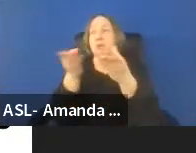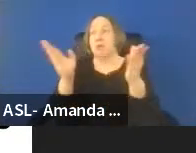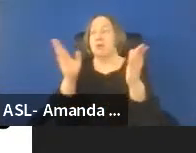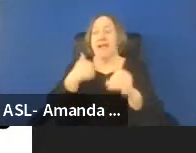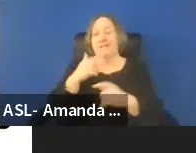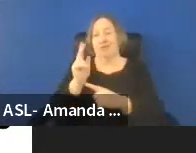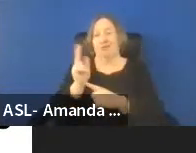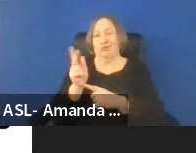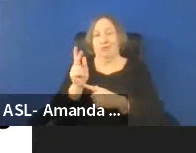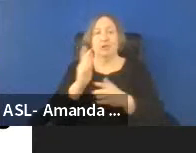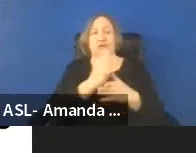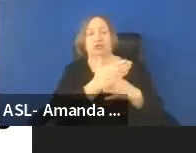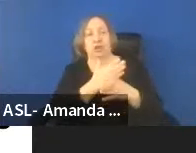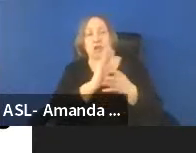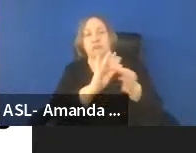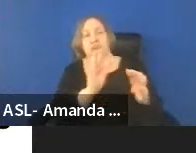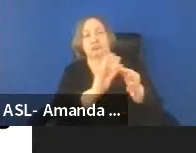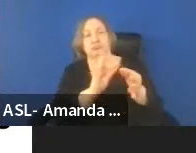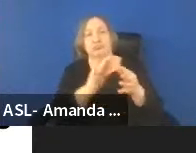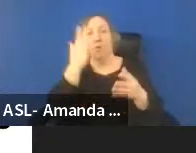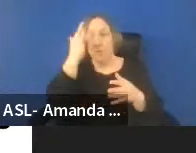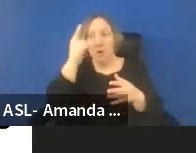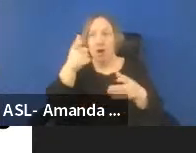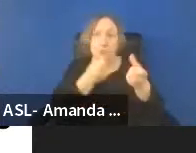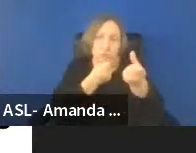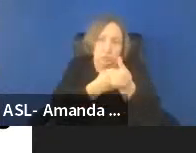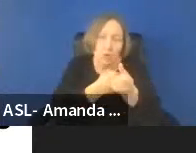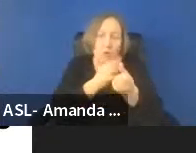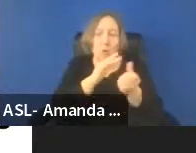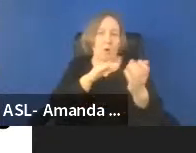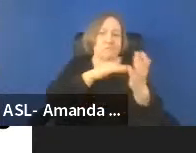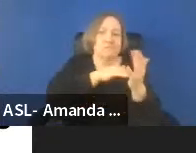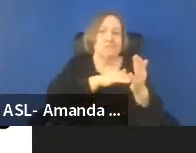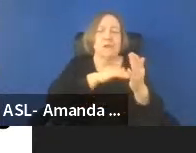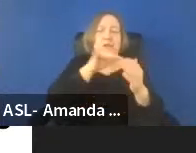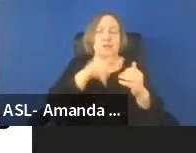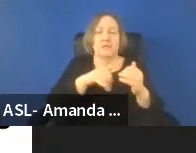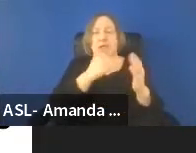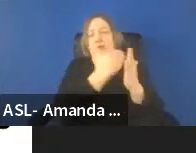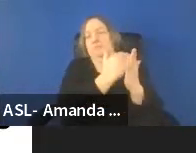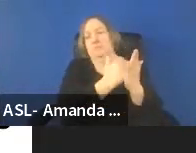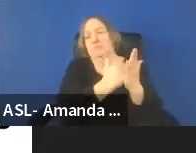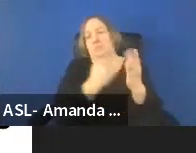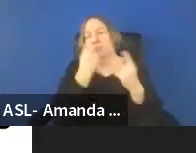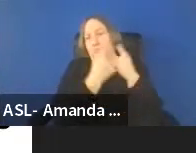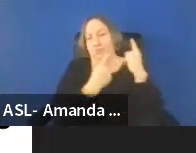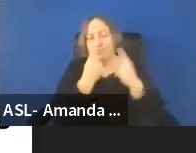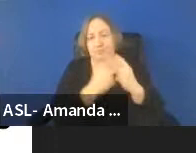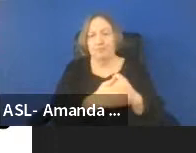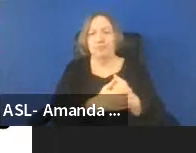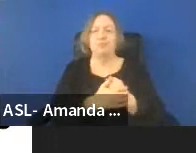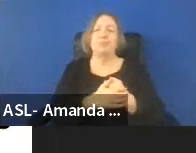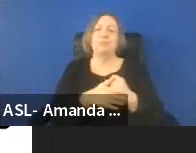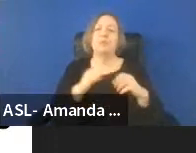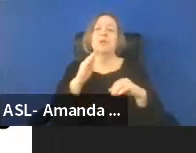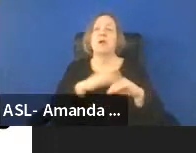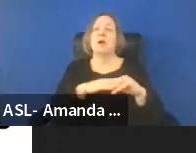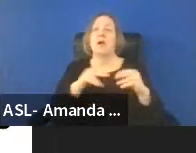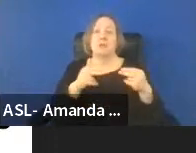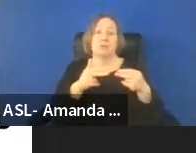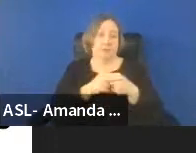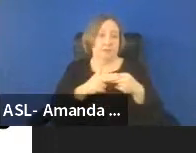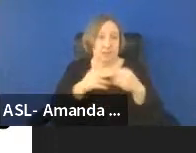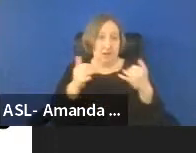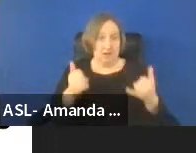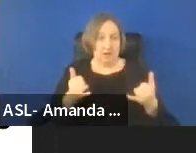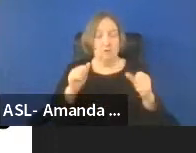3 minutes to share with council why they support or oppose the agenda item being considered. On this slide,